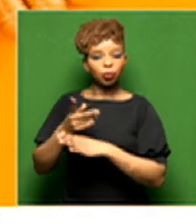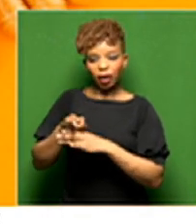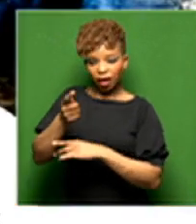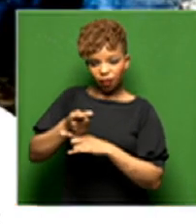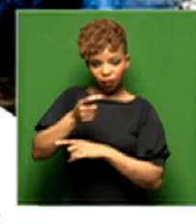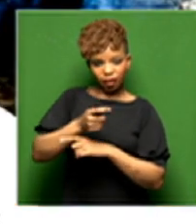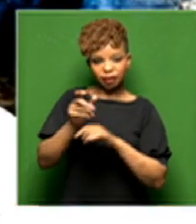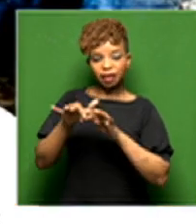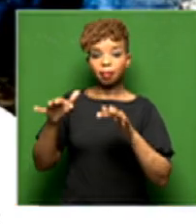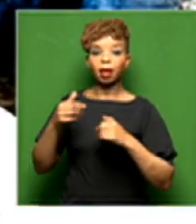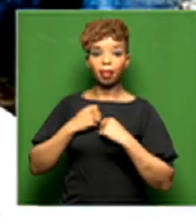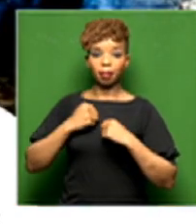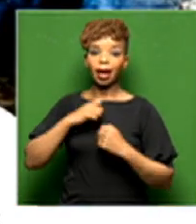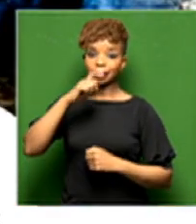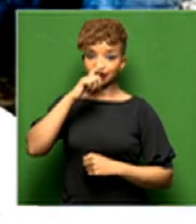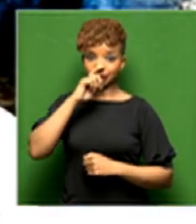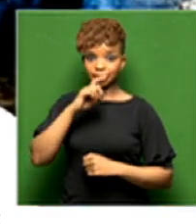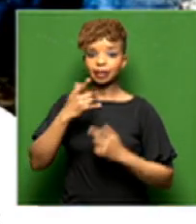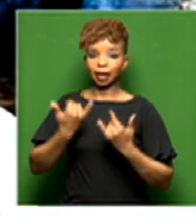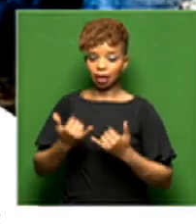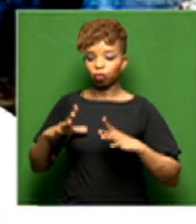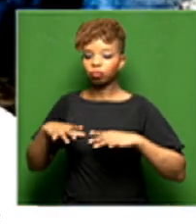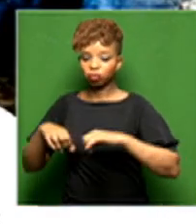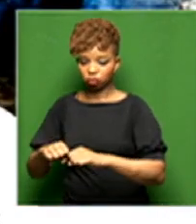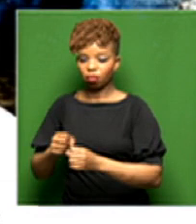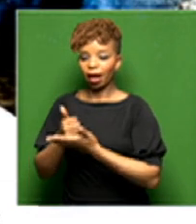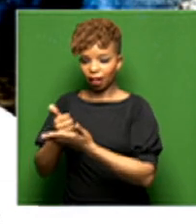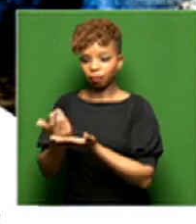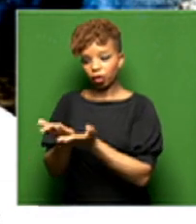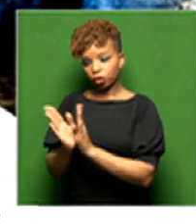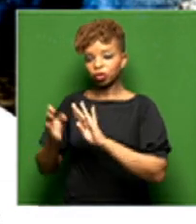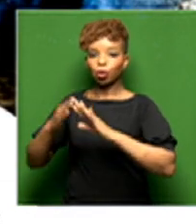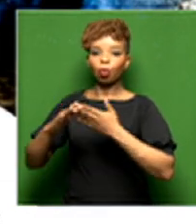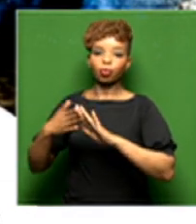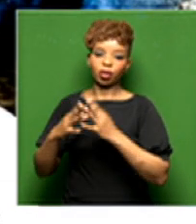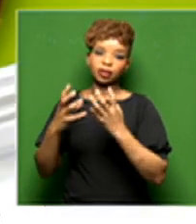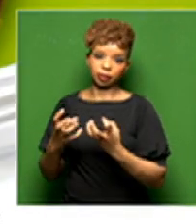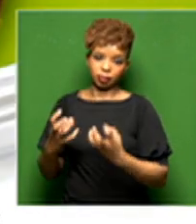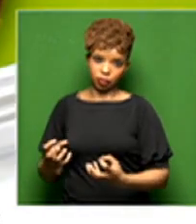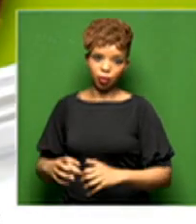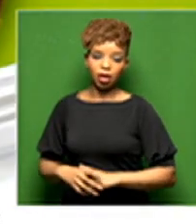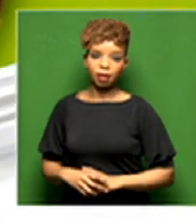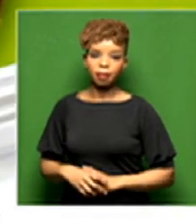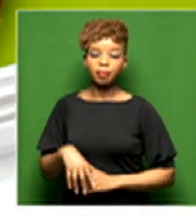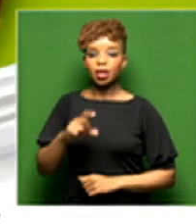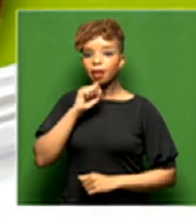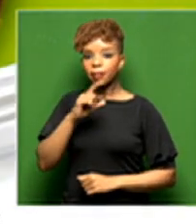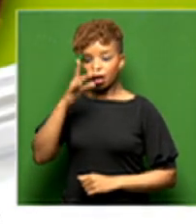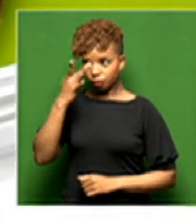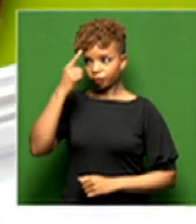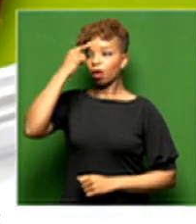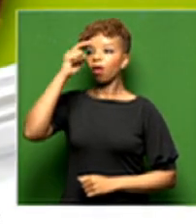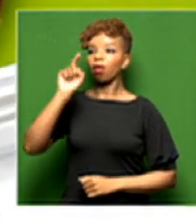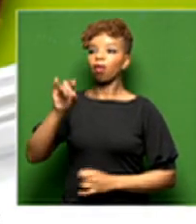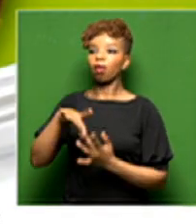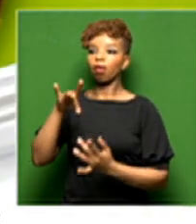sister's taken over a role there where she's helping a vulnerable community. And so this is really the first recipients of this, and we would love to